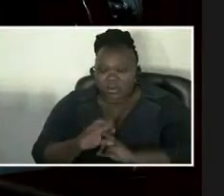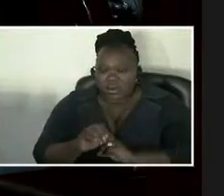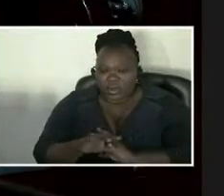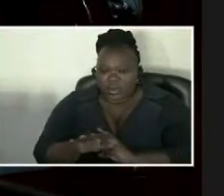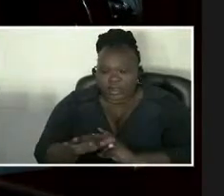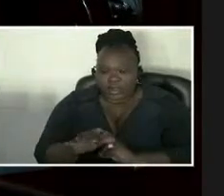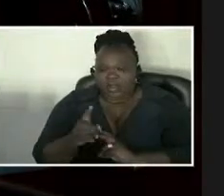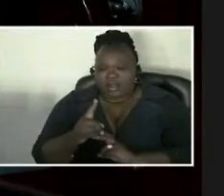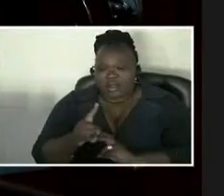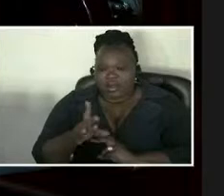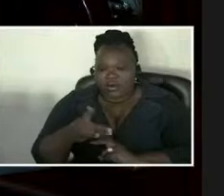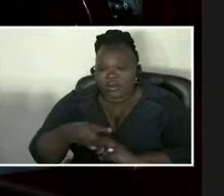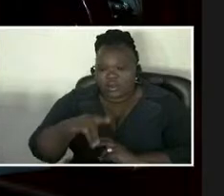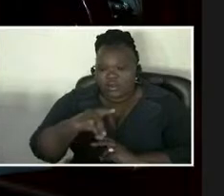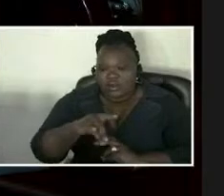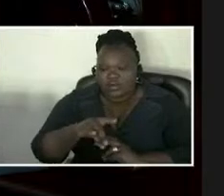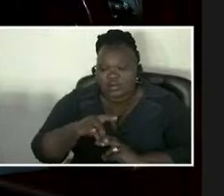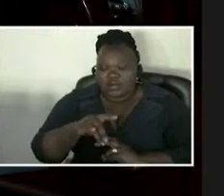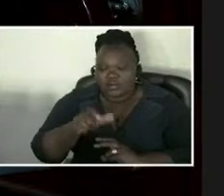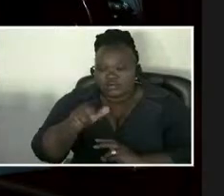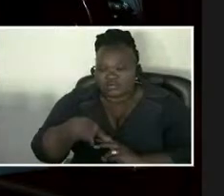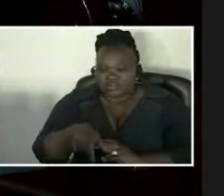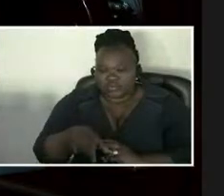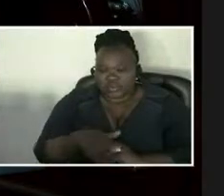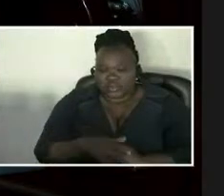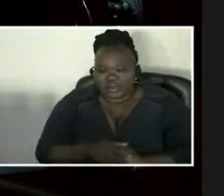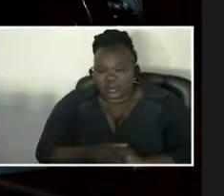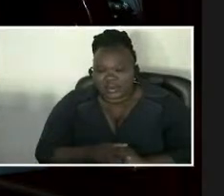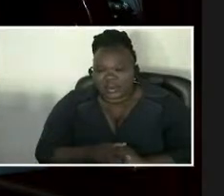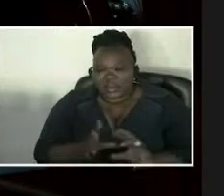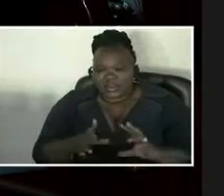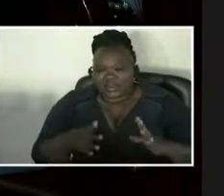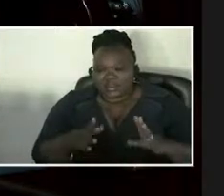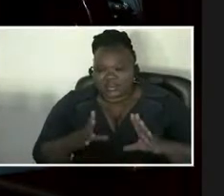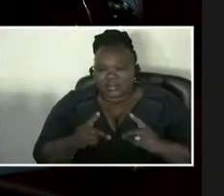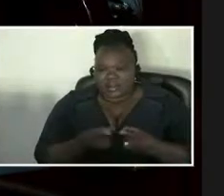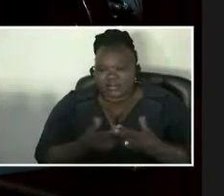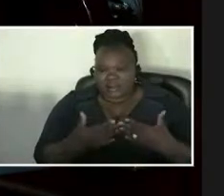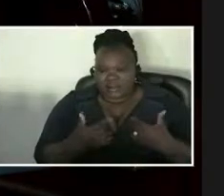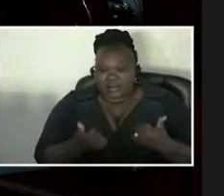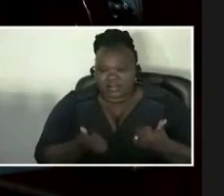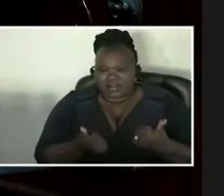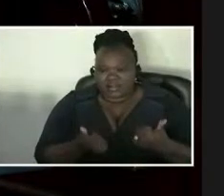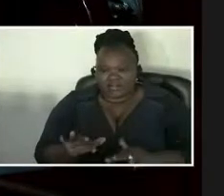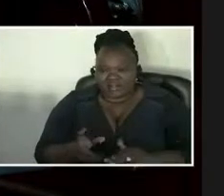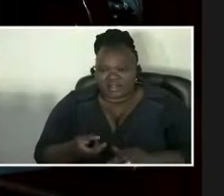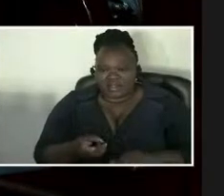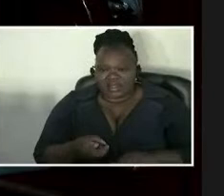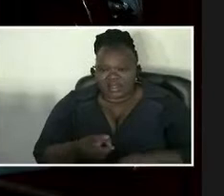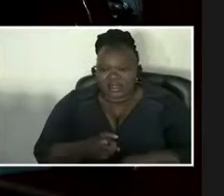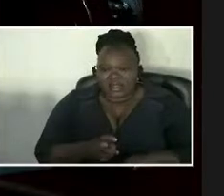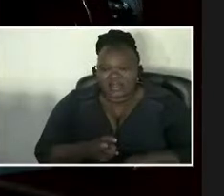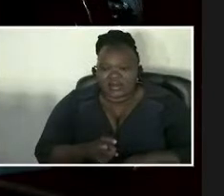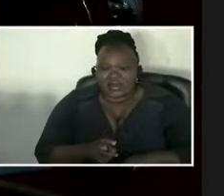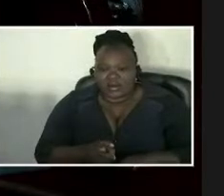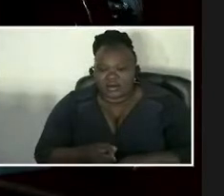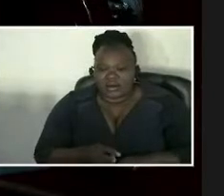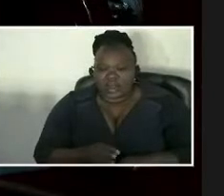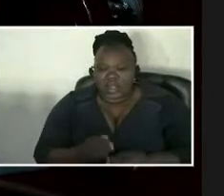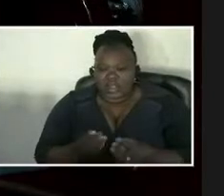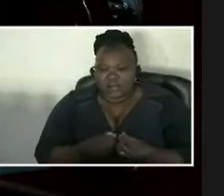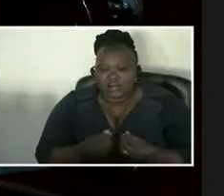chair the financial situation of department of health leaves much to be desired due to the